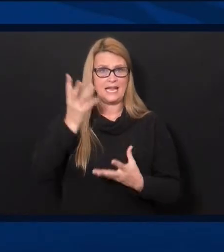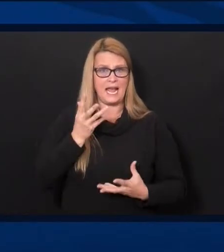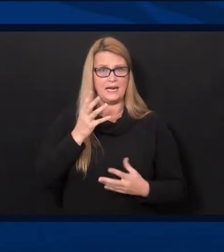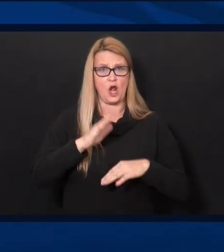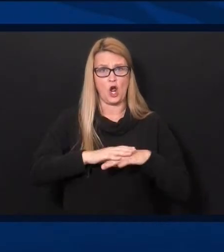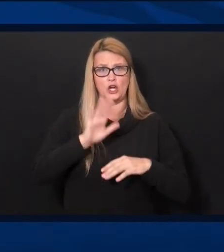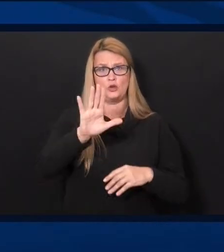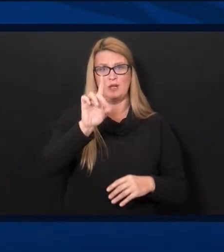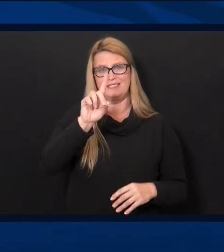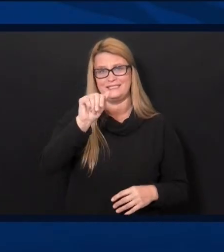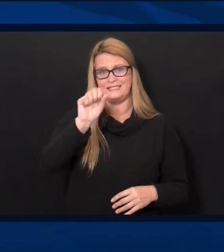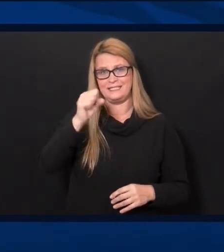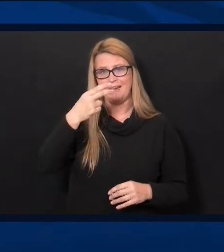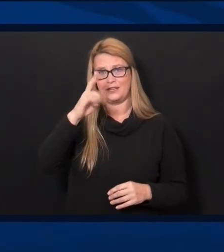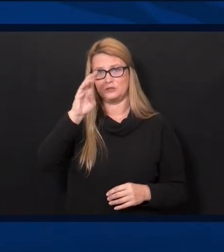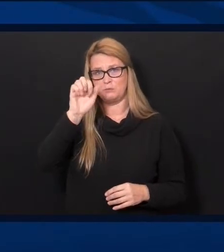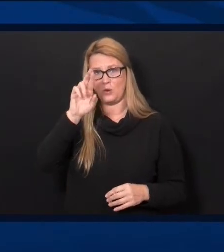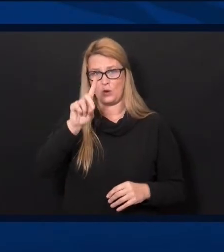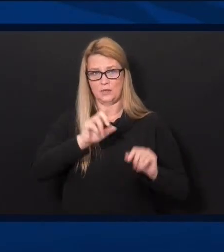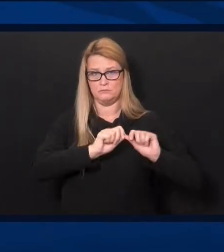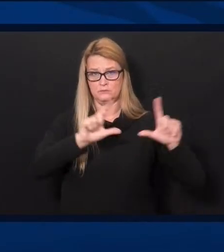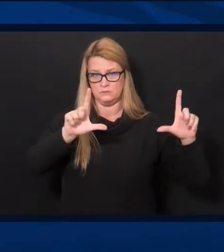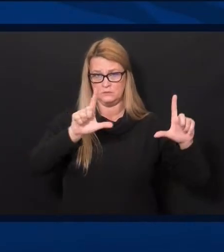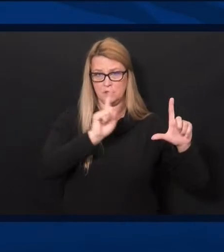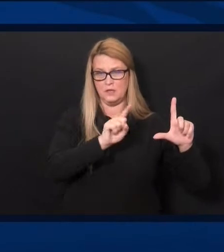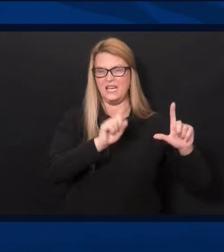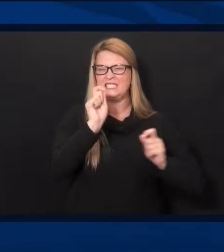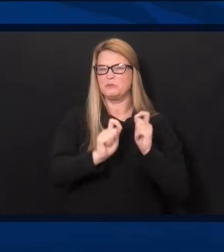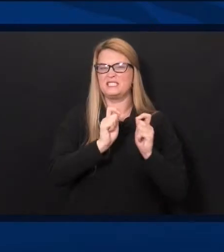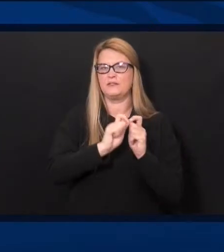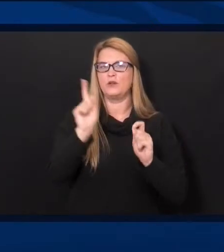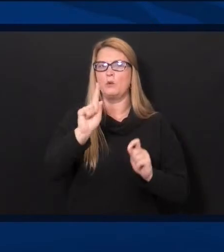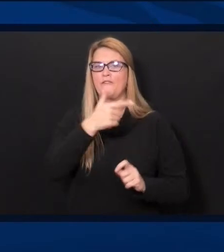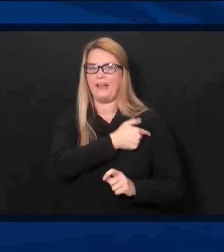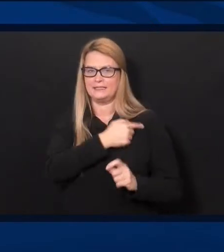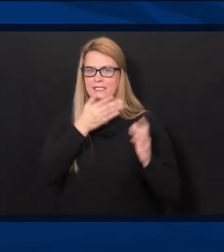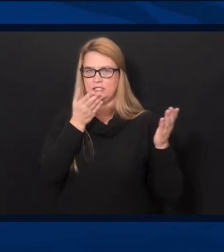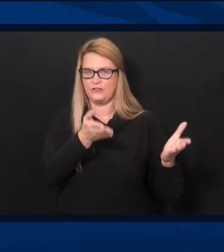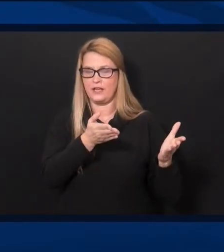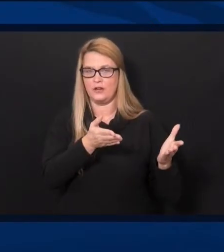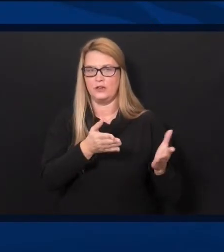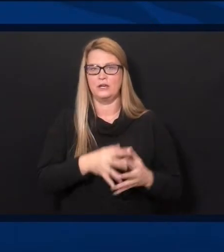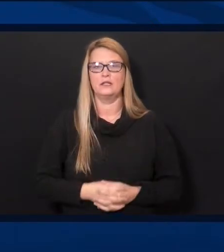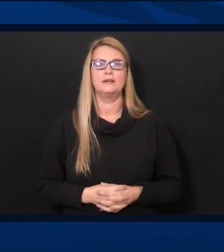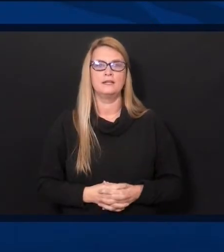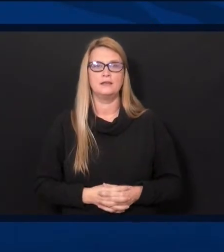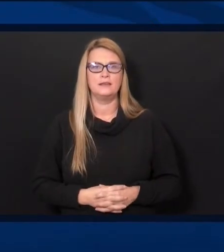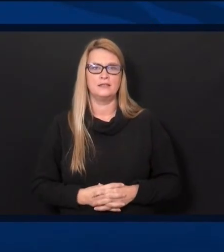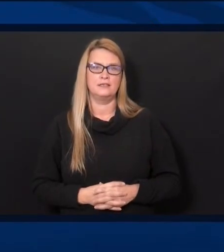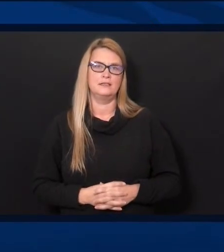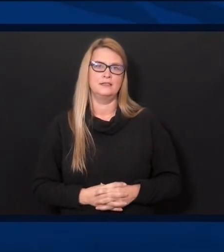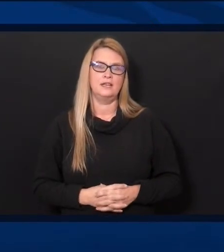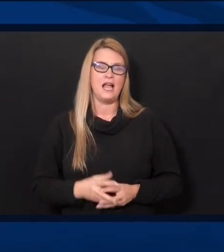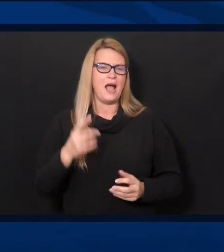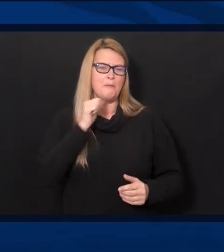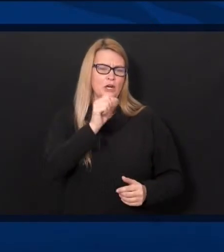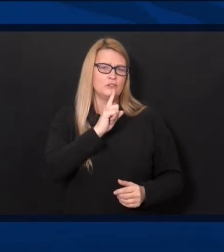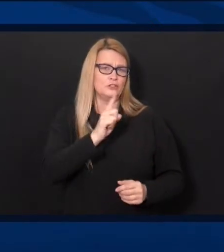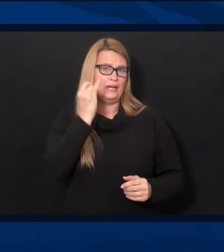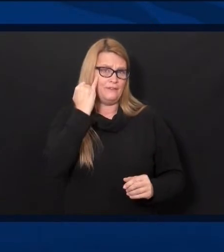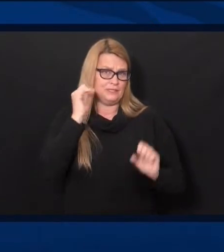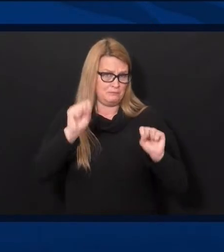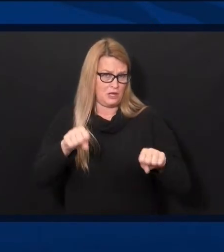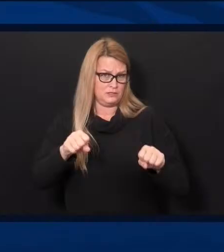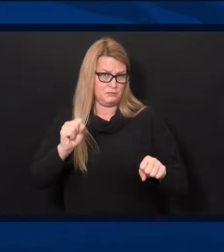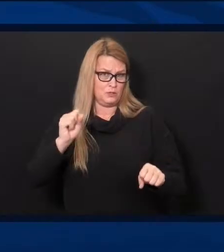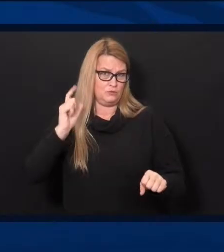dashboard, specifically in regards to vaccinations, I was curious, and I didn't know how much of a heavy lift this would be, whether it would be possible down